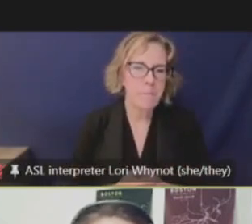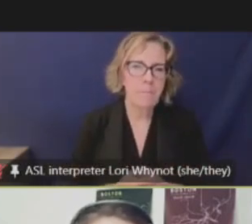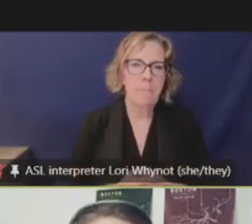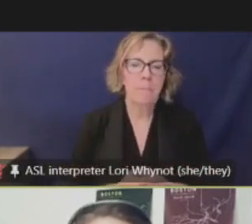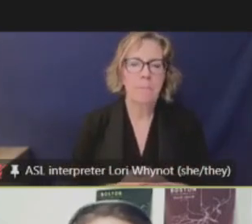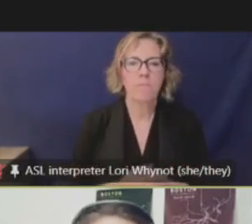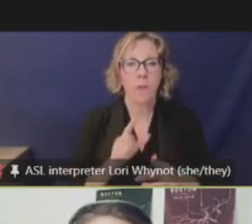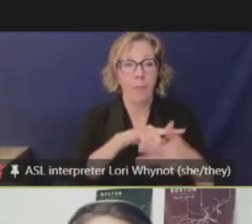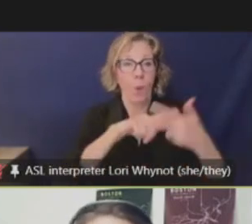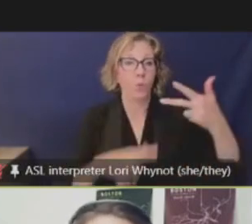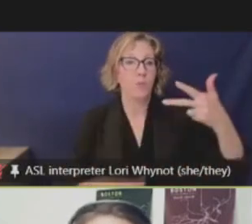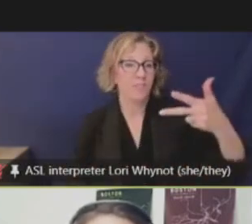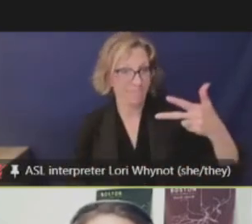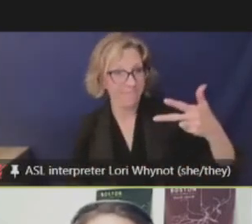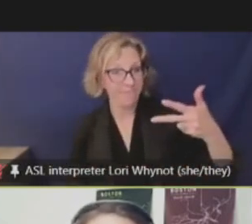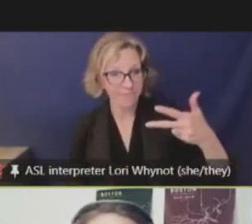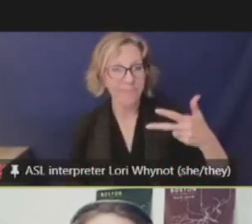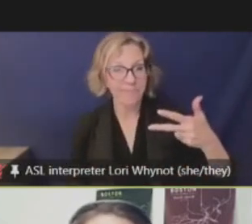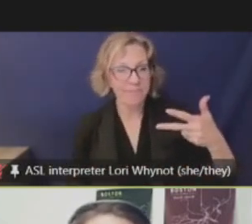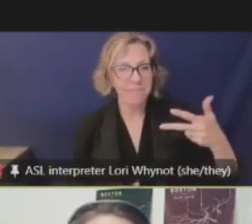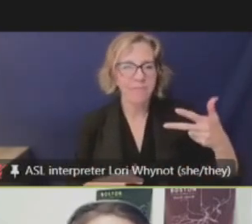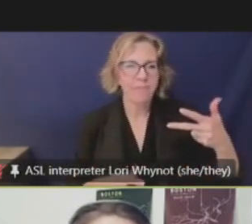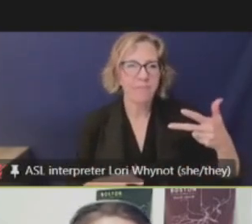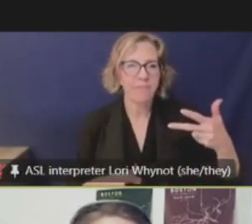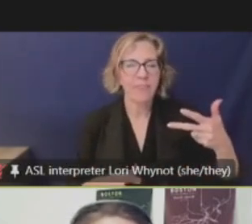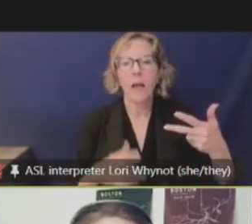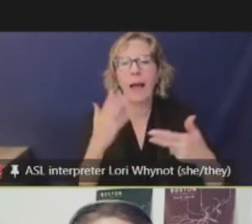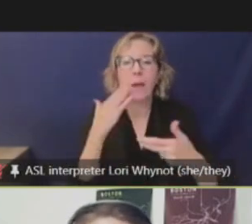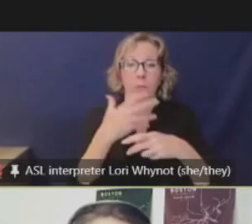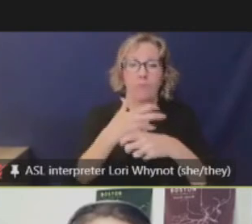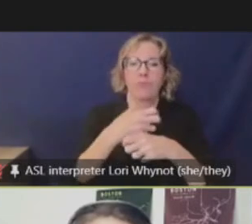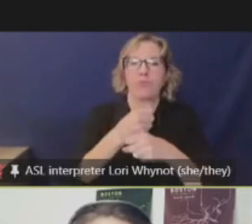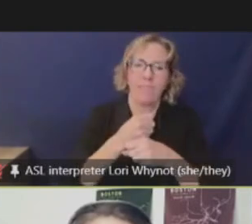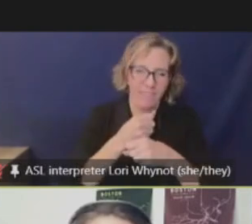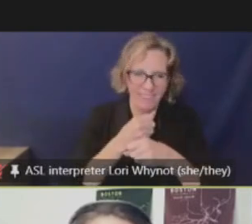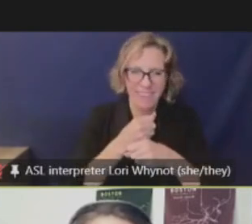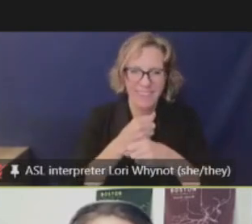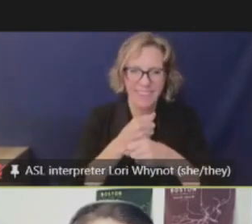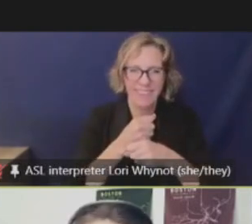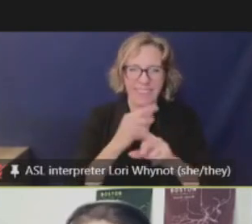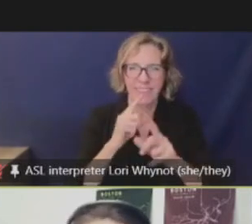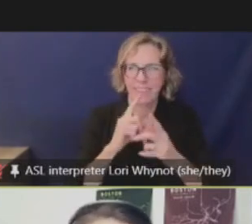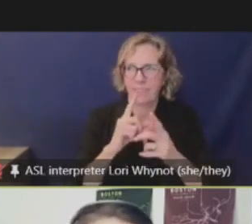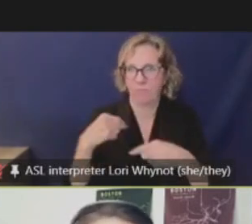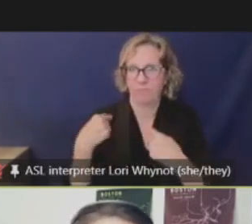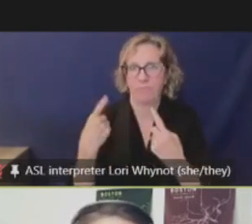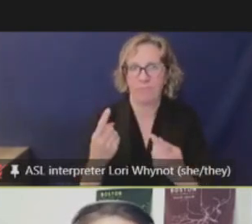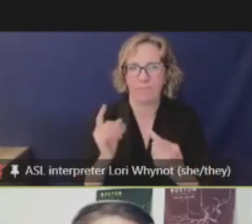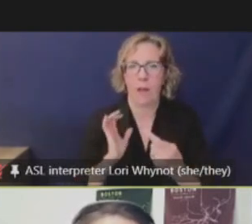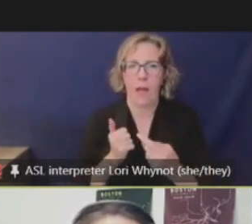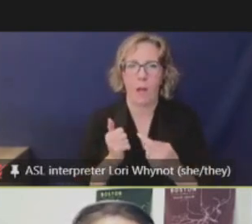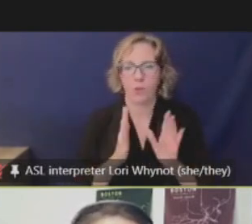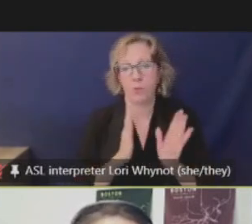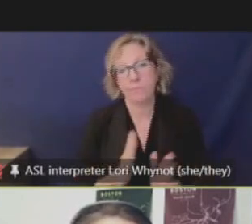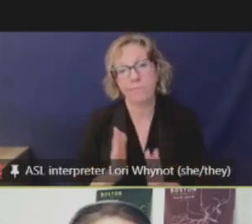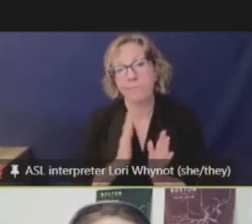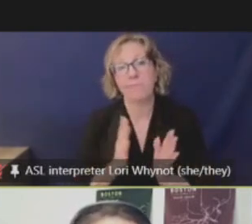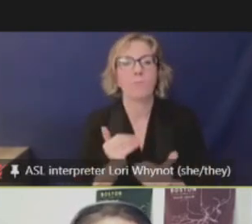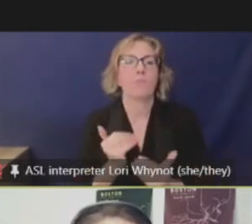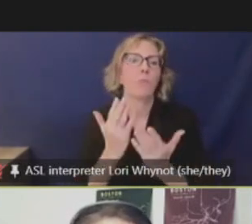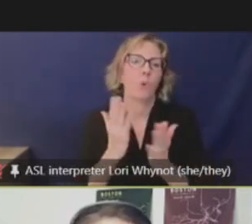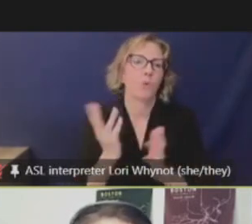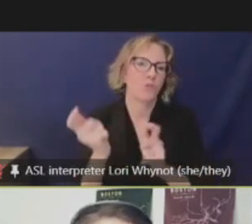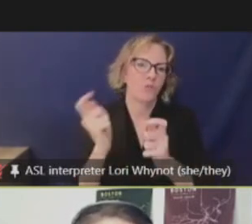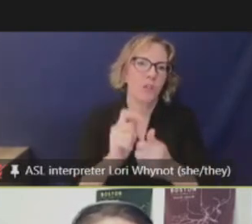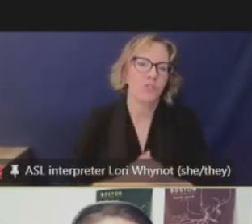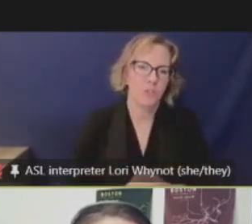those are, at a very brief, what we've been talking about and what the proposed changes are.